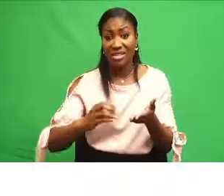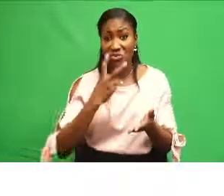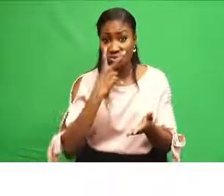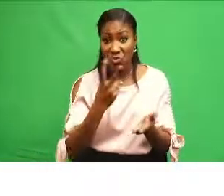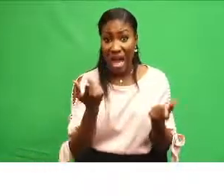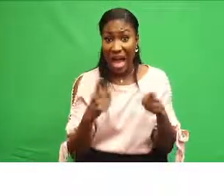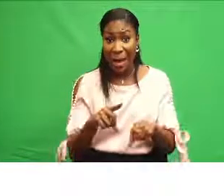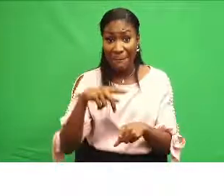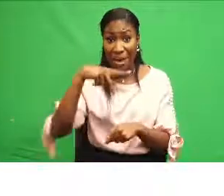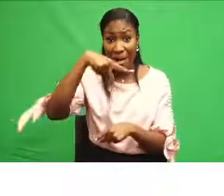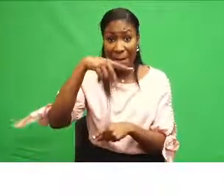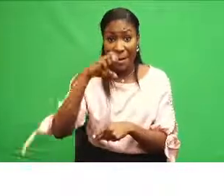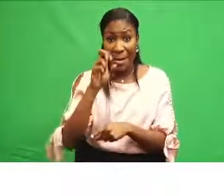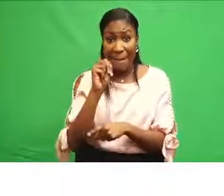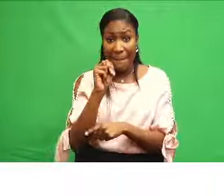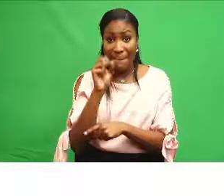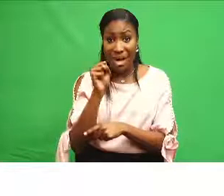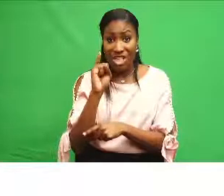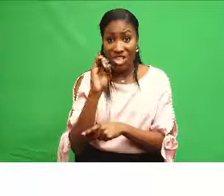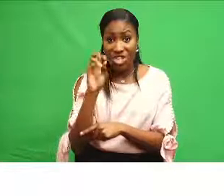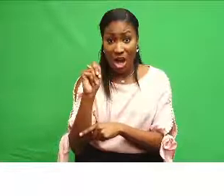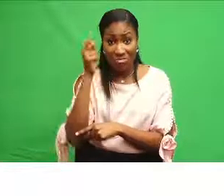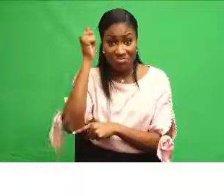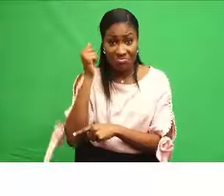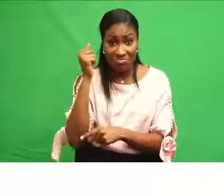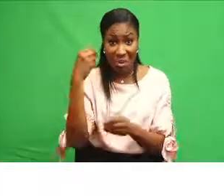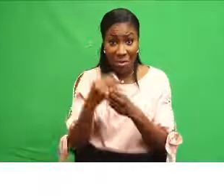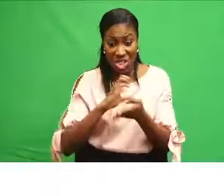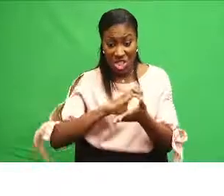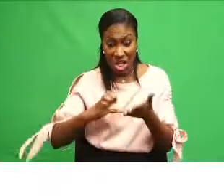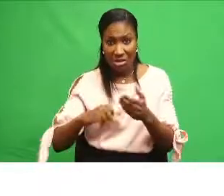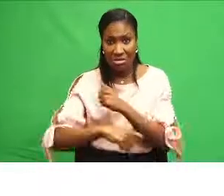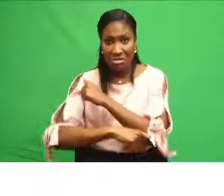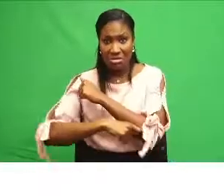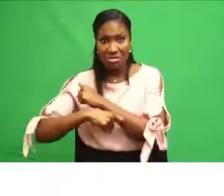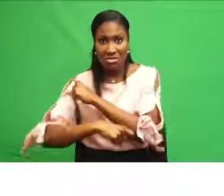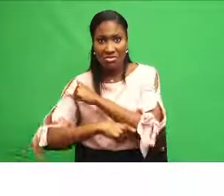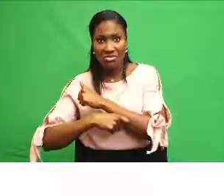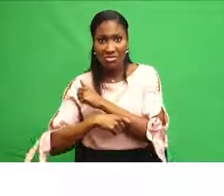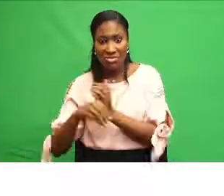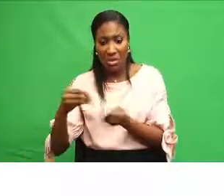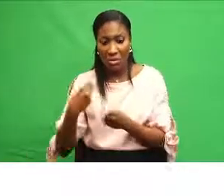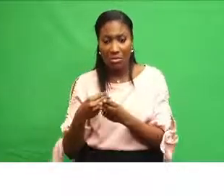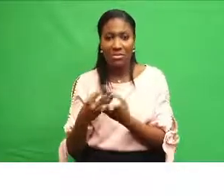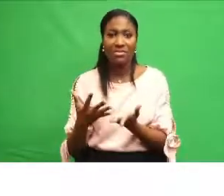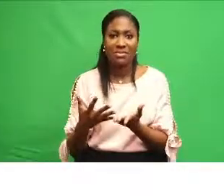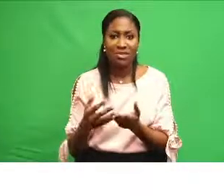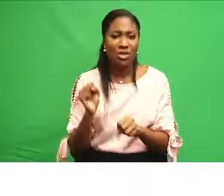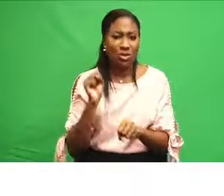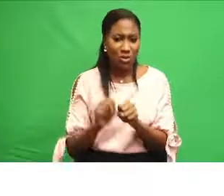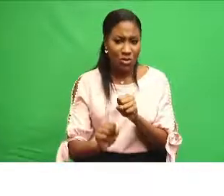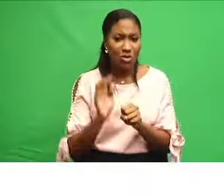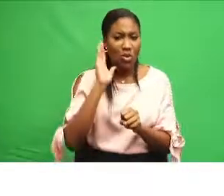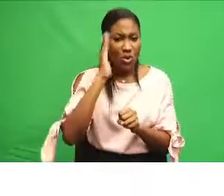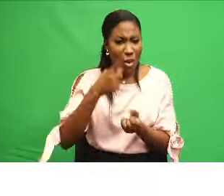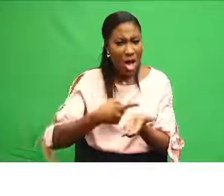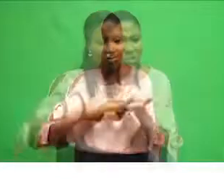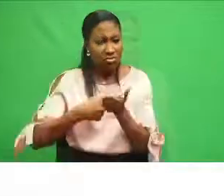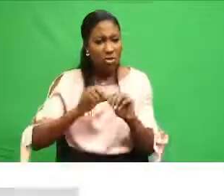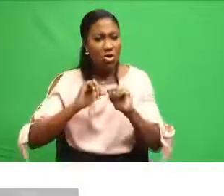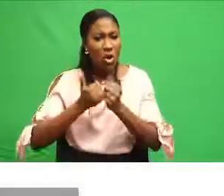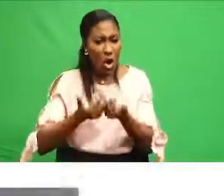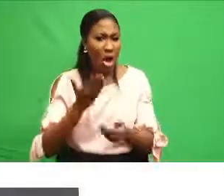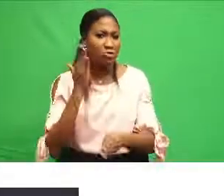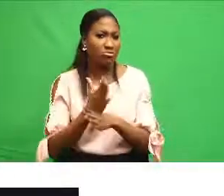citizens pension, and so Mr. Pauline from Social Welfare Division will be discussing how we will address that. And